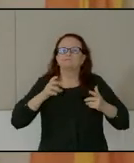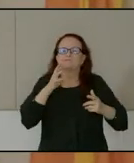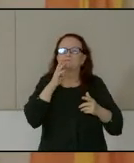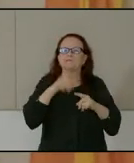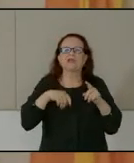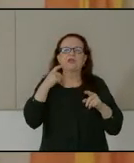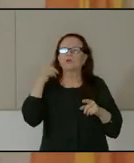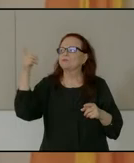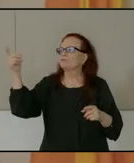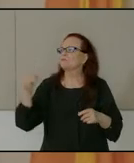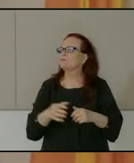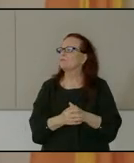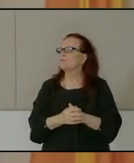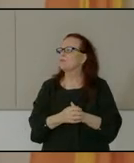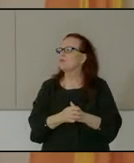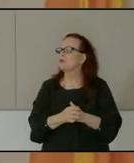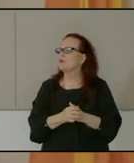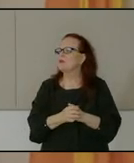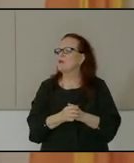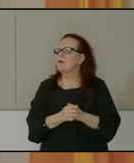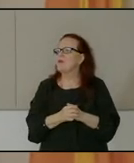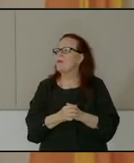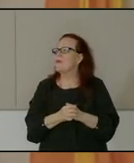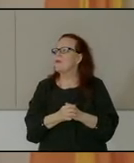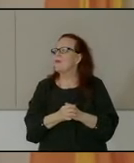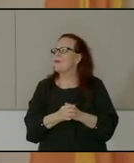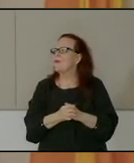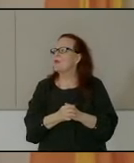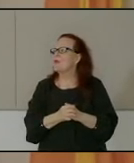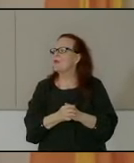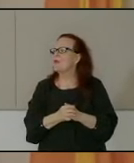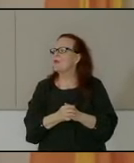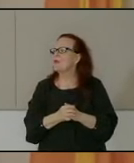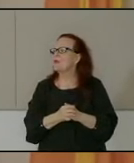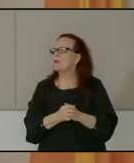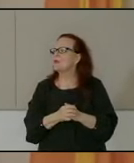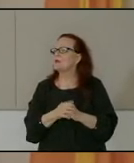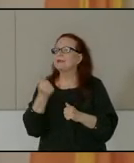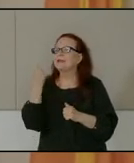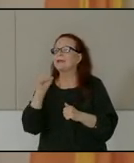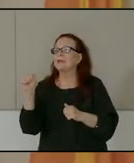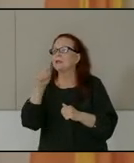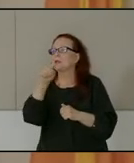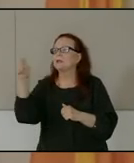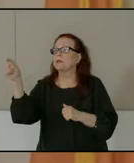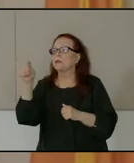We can go ahead and take those offline after the press conference is here. If there's any member of the media with any questions.